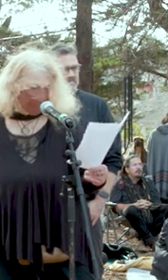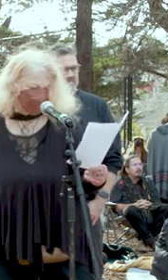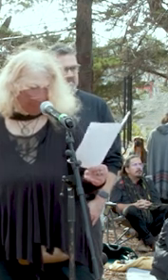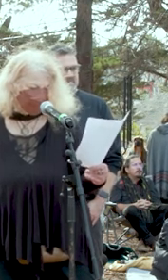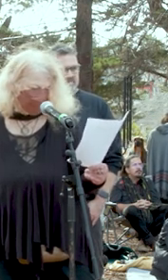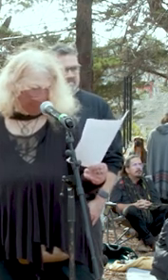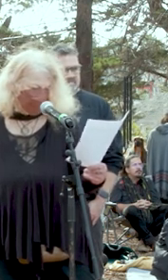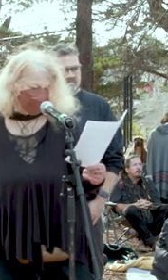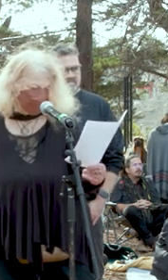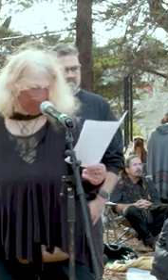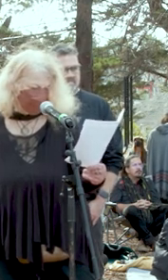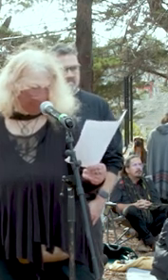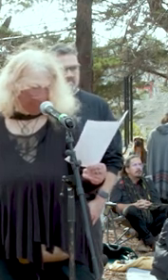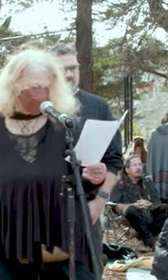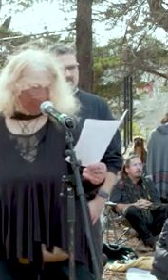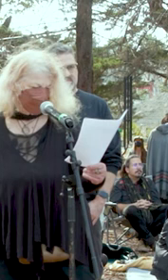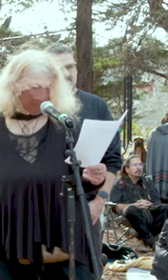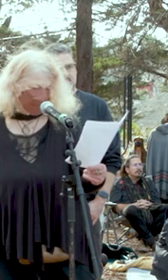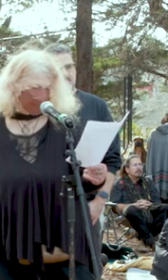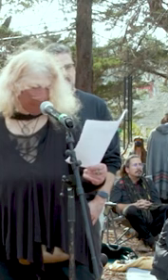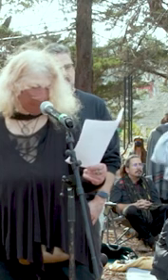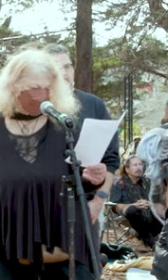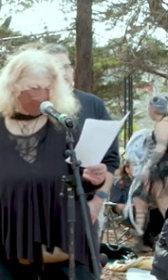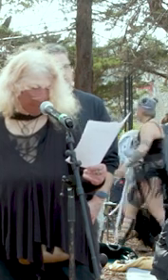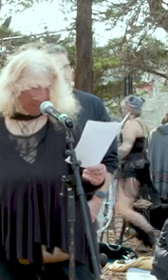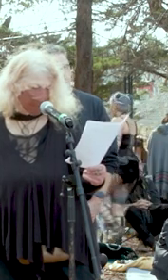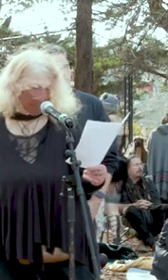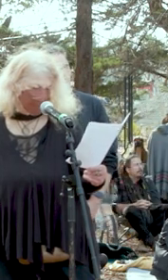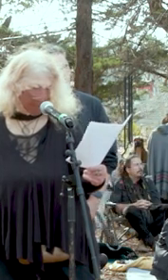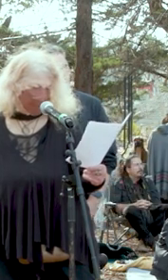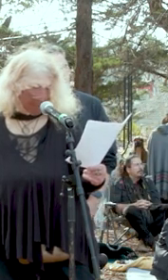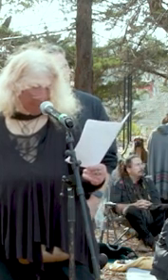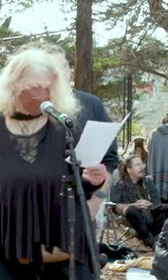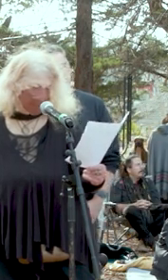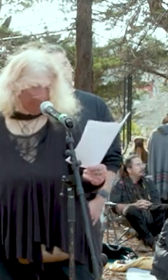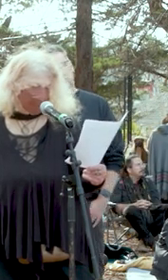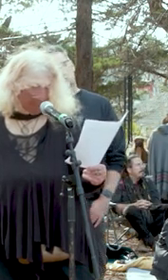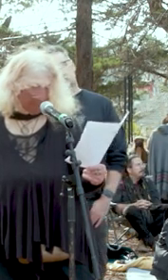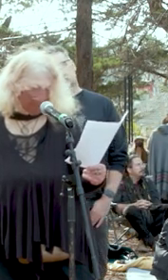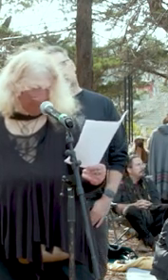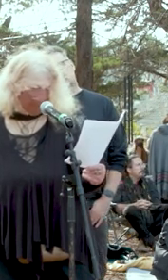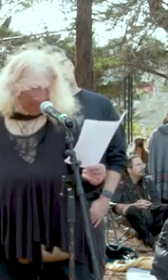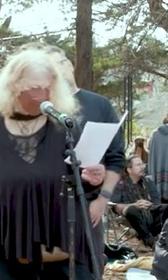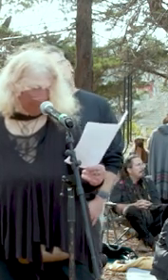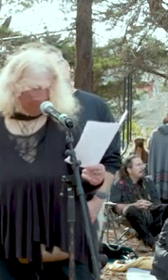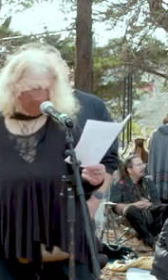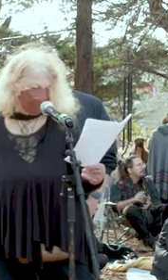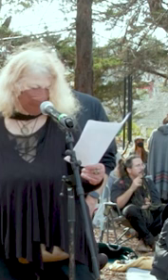Mette Ziegler, Jean McLaren, Jean-Luc